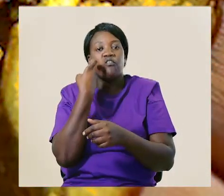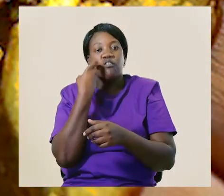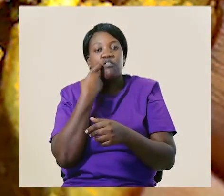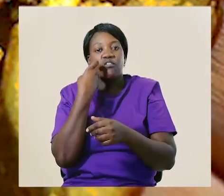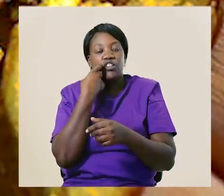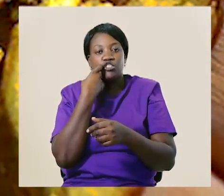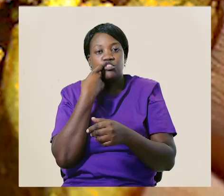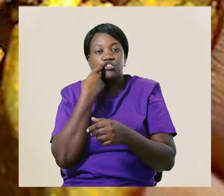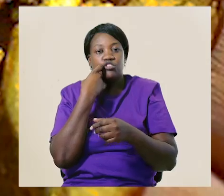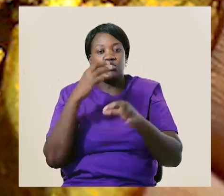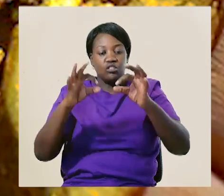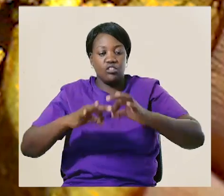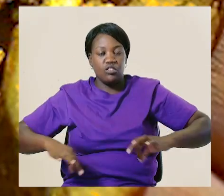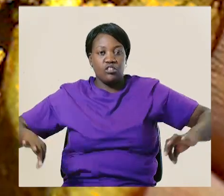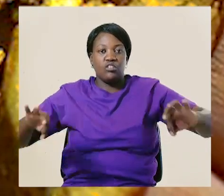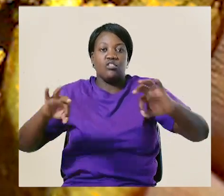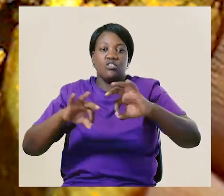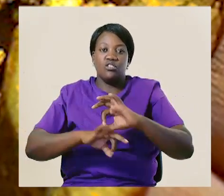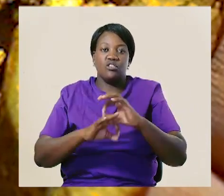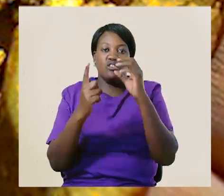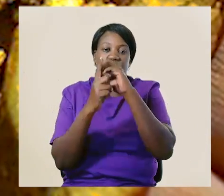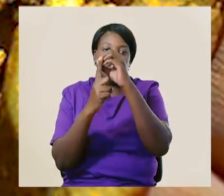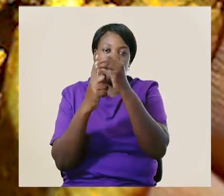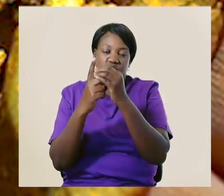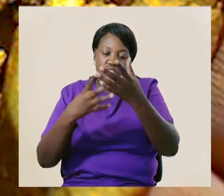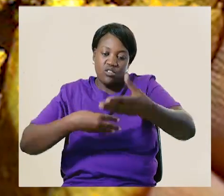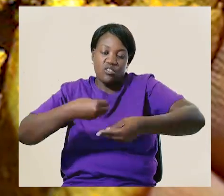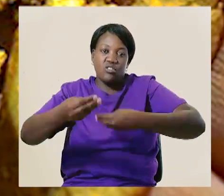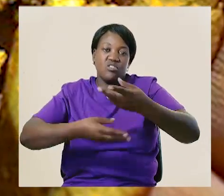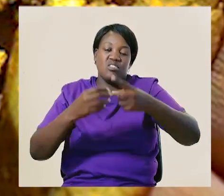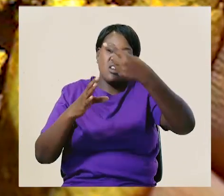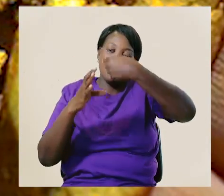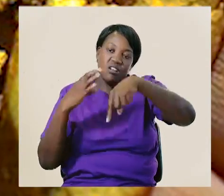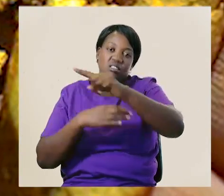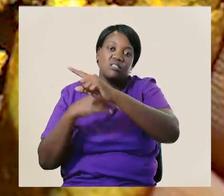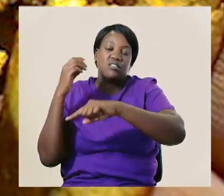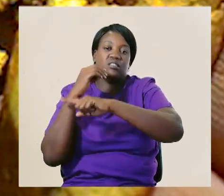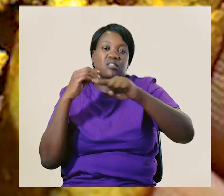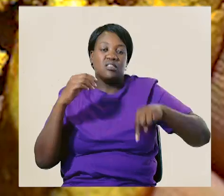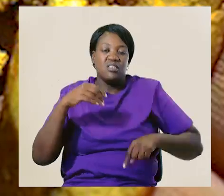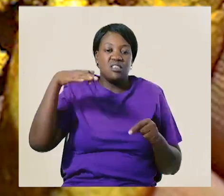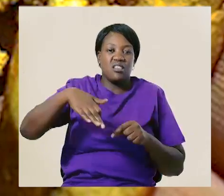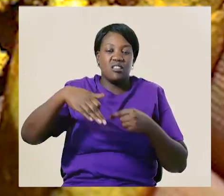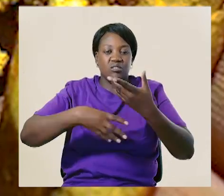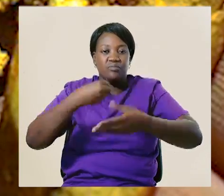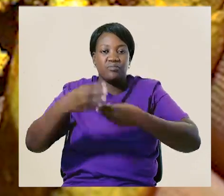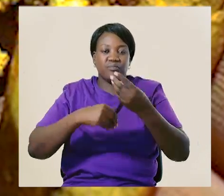Country. A country produces certain products for export. Example, Namibia exports diamonds and South